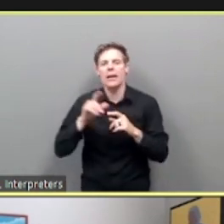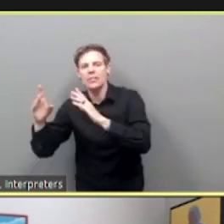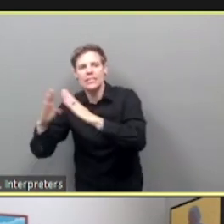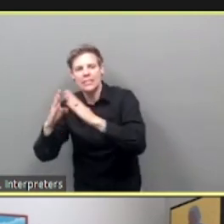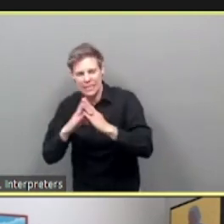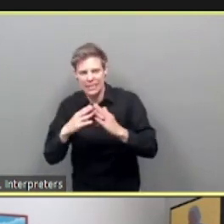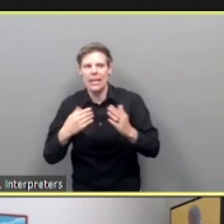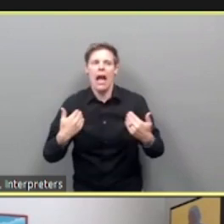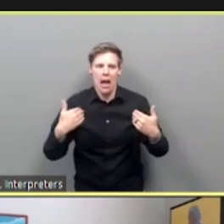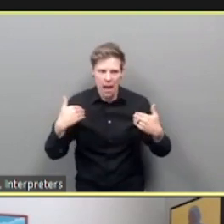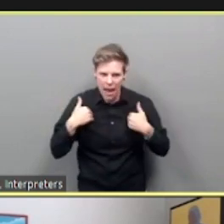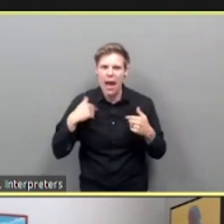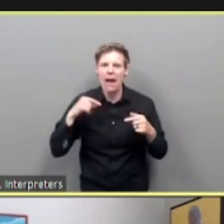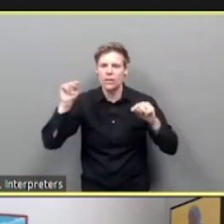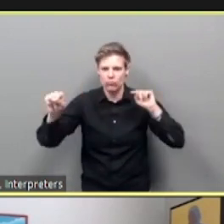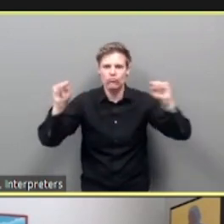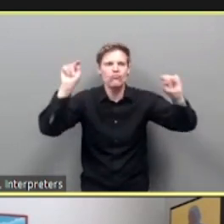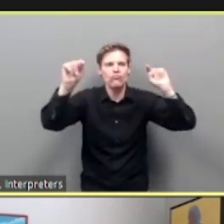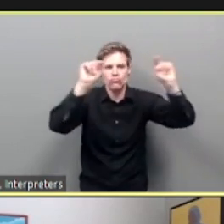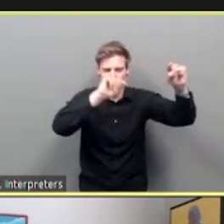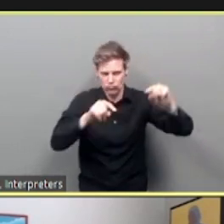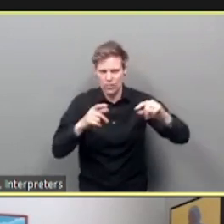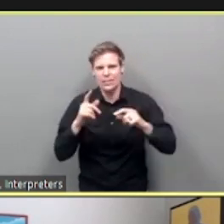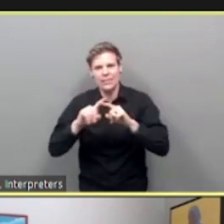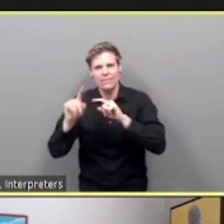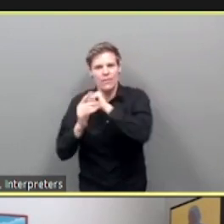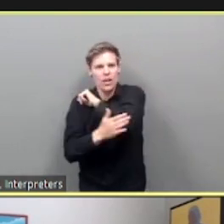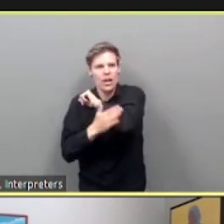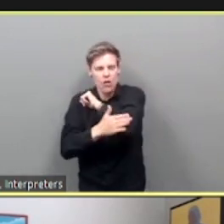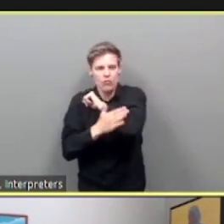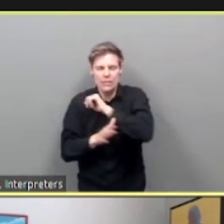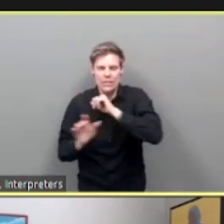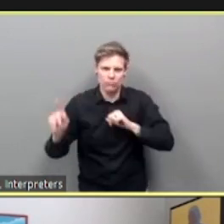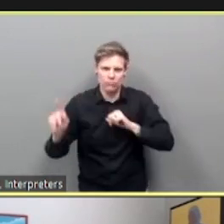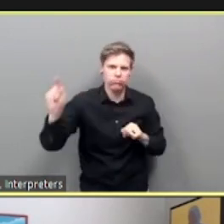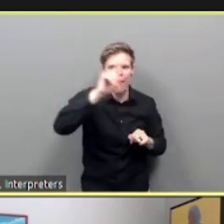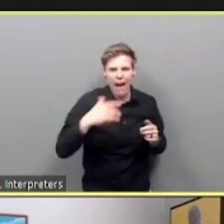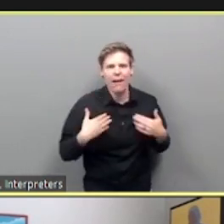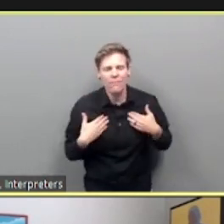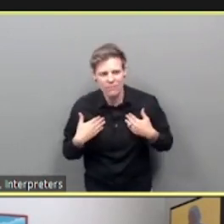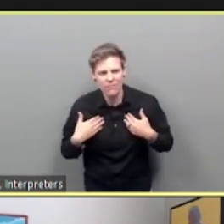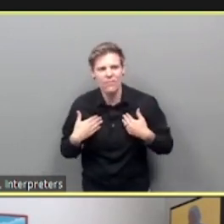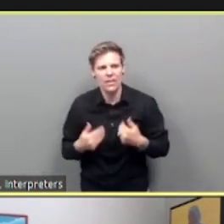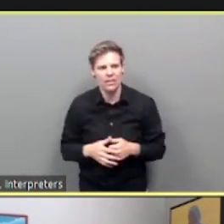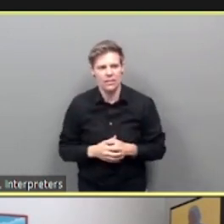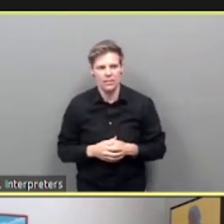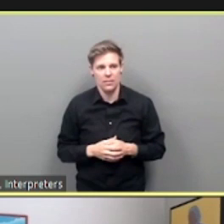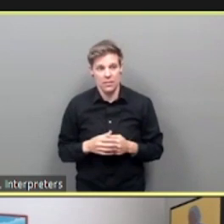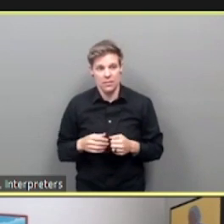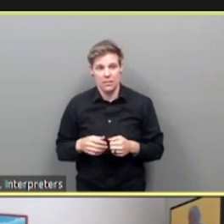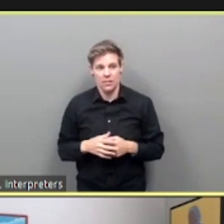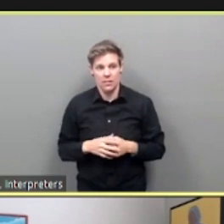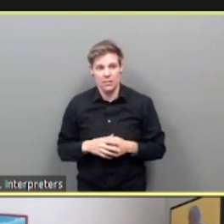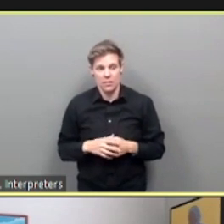offices in every county in the state. And if I'm not mistaken, there's a bunch of them in Roswell.